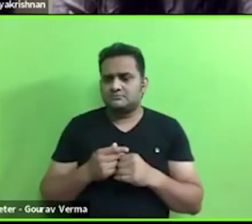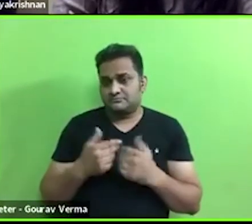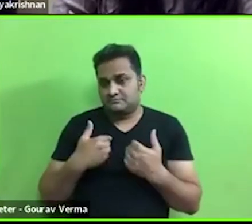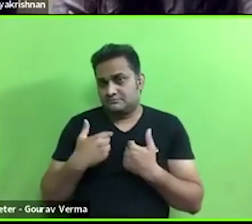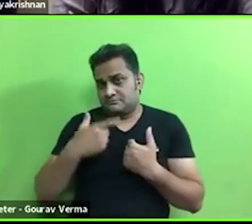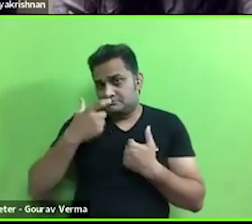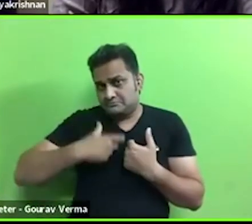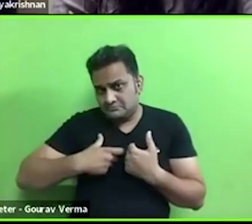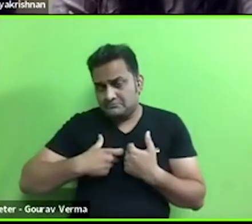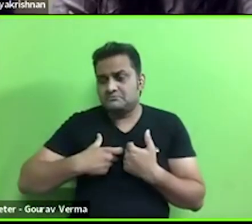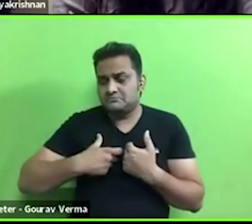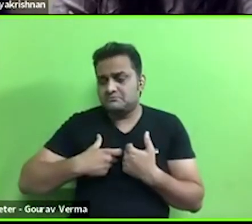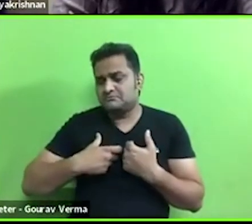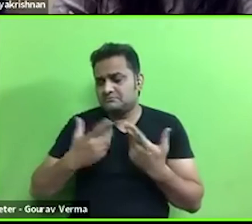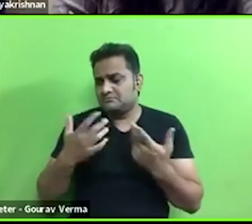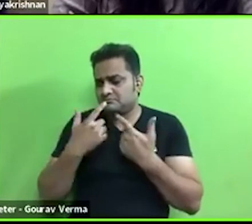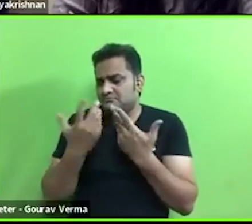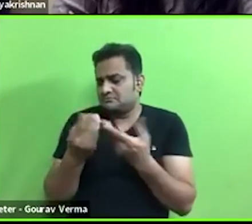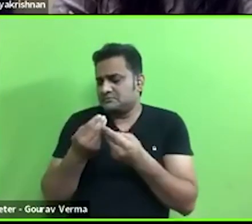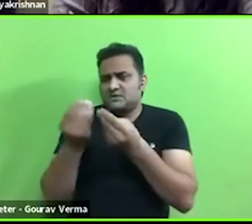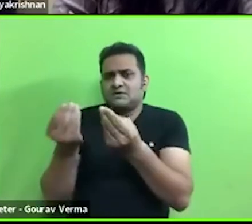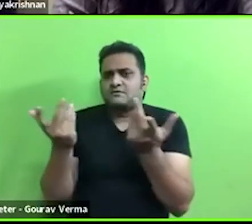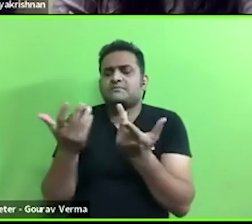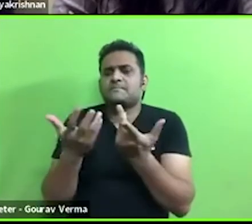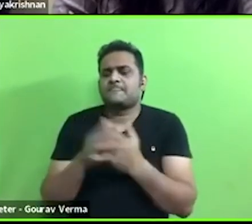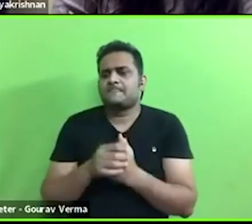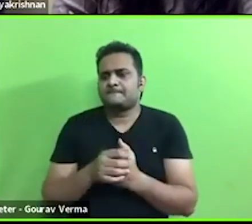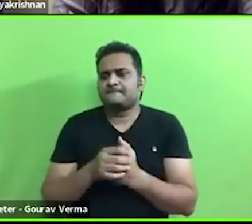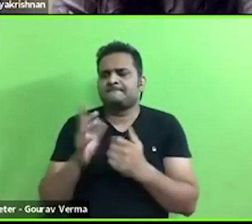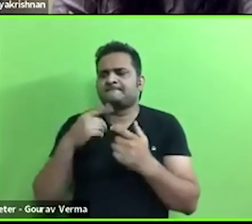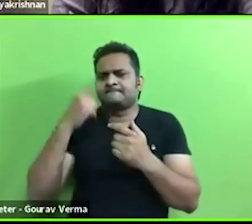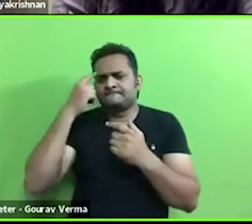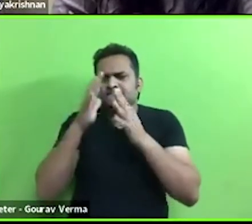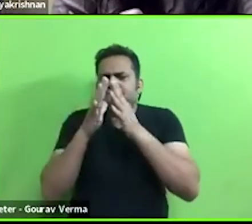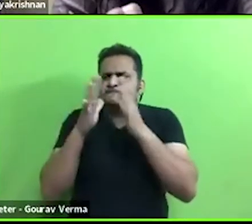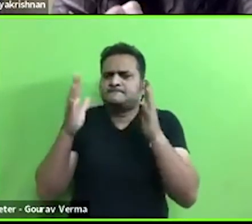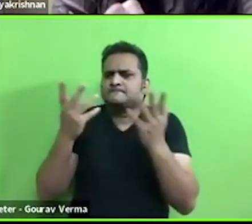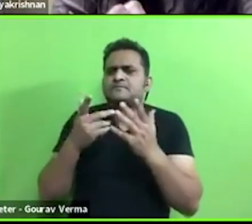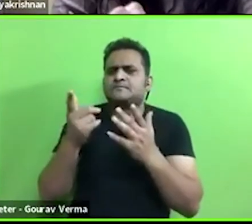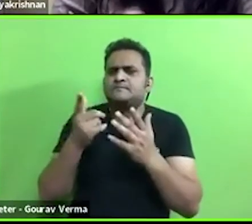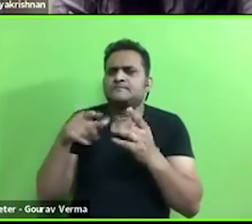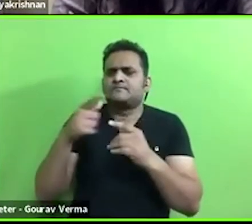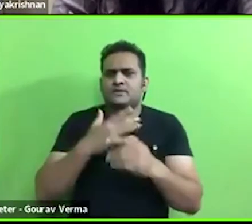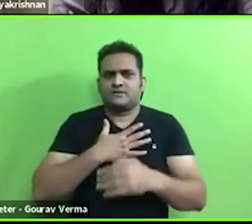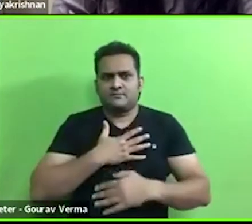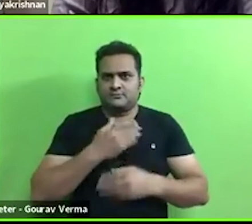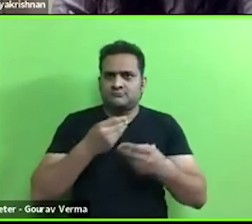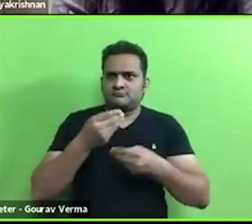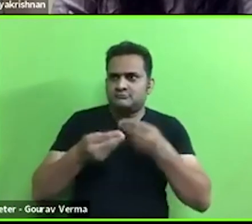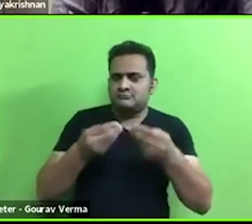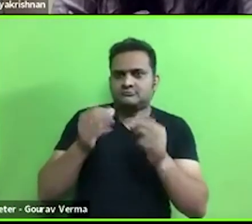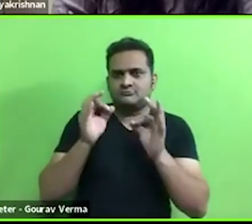person who would give more attention to the faith-based